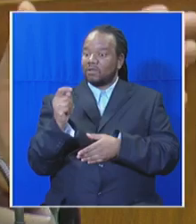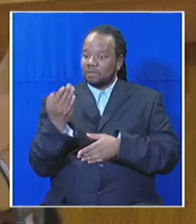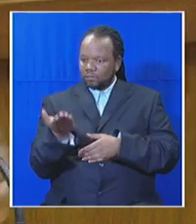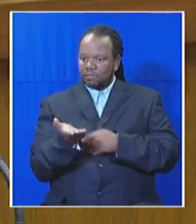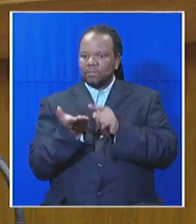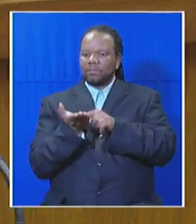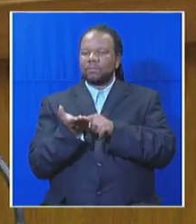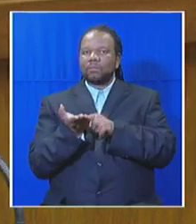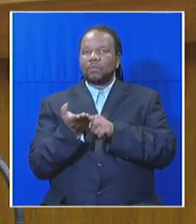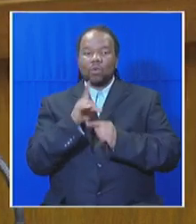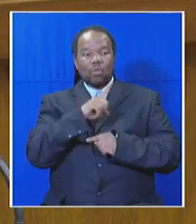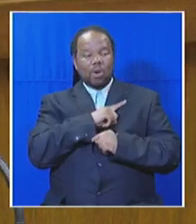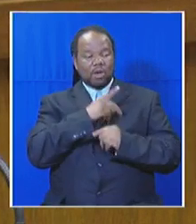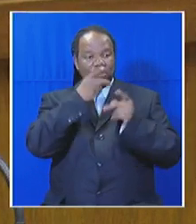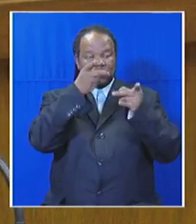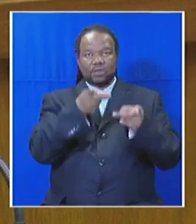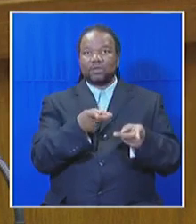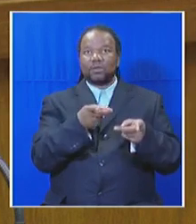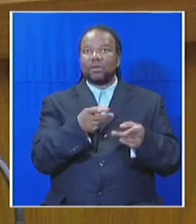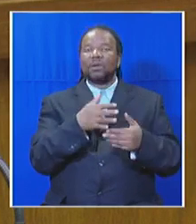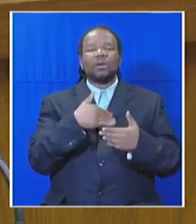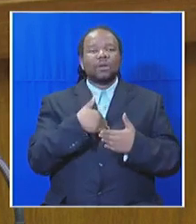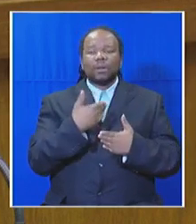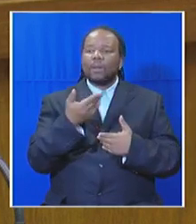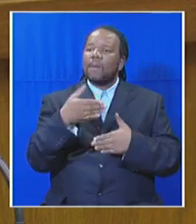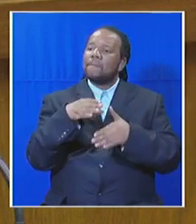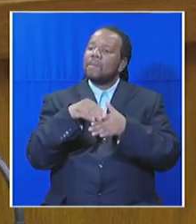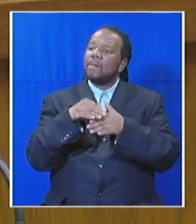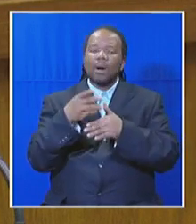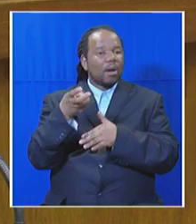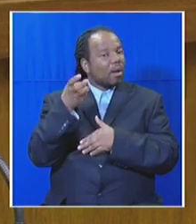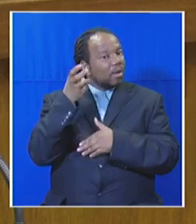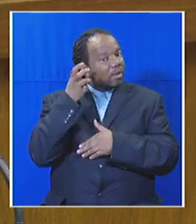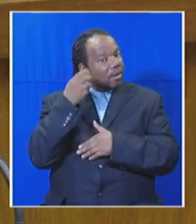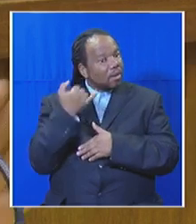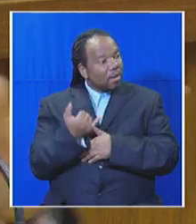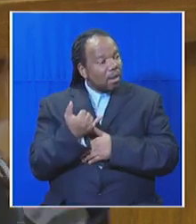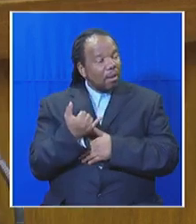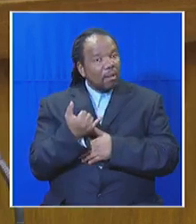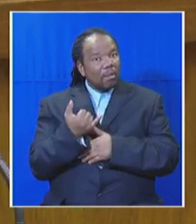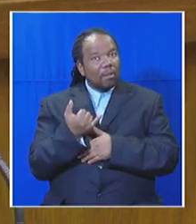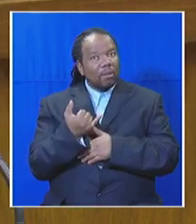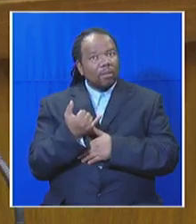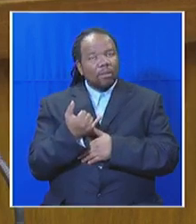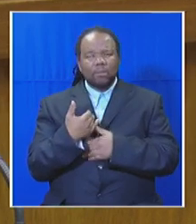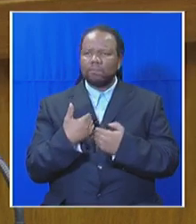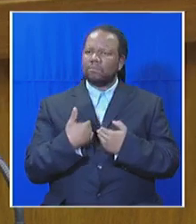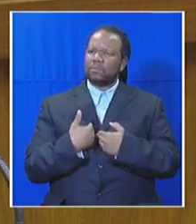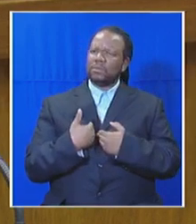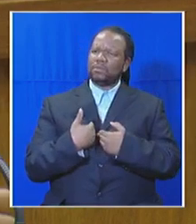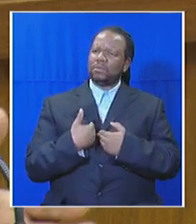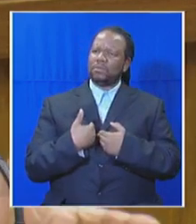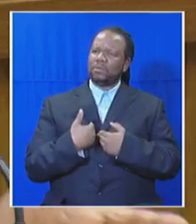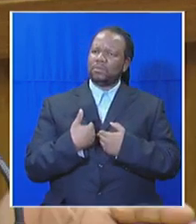I'm just hearing the honorable member talking about this decision. Now, I can't answer that question